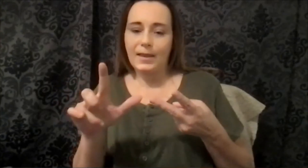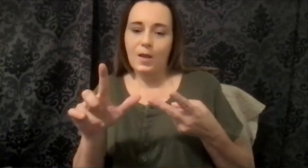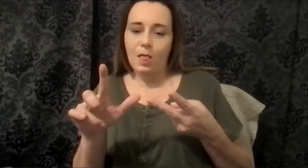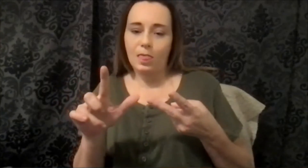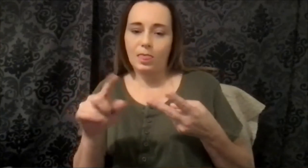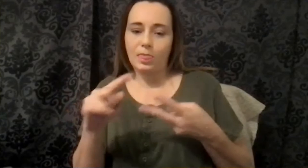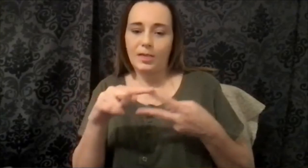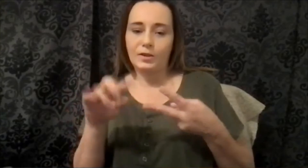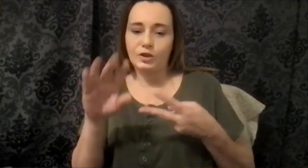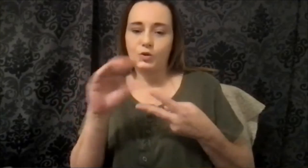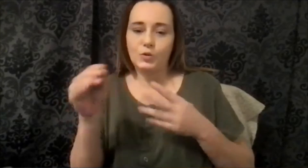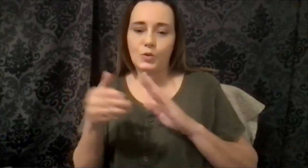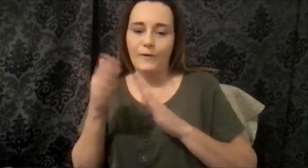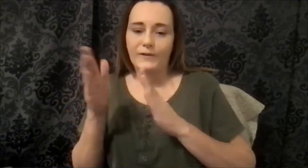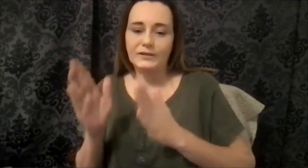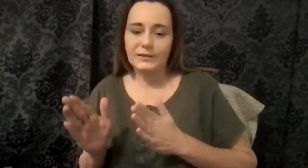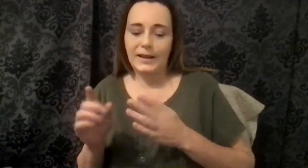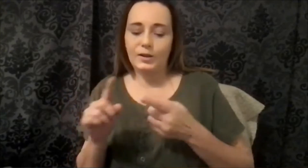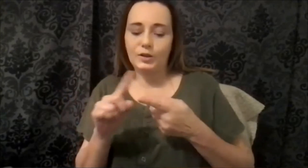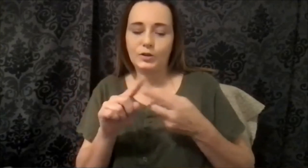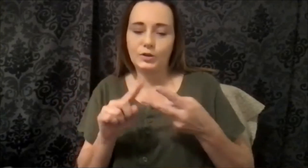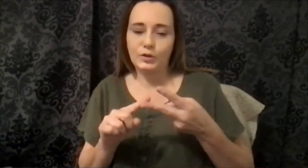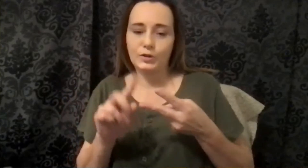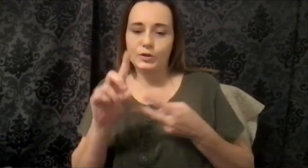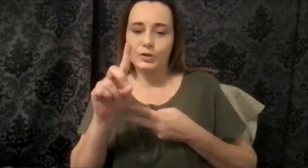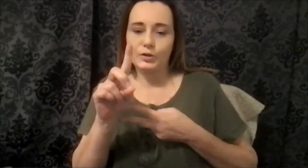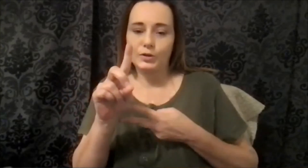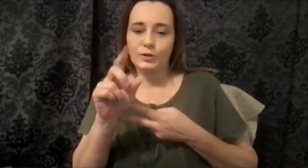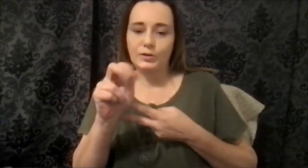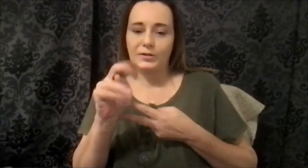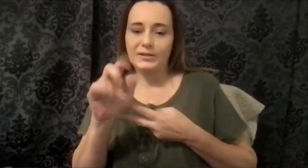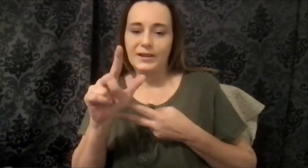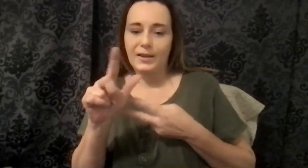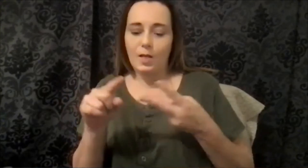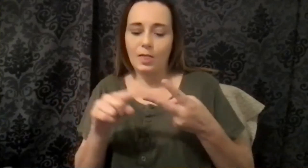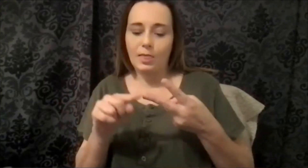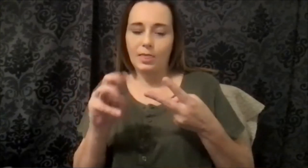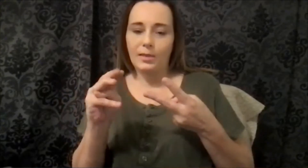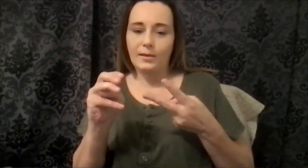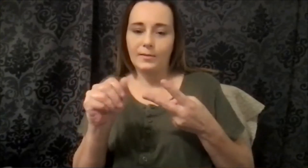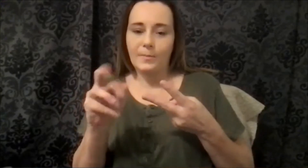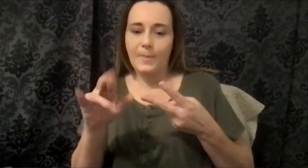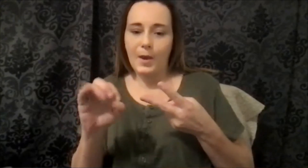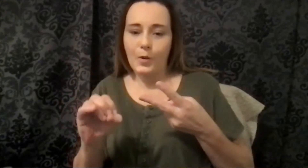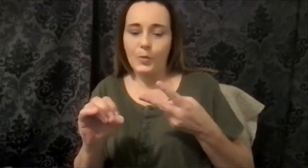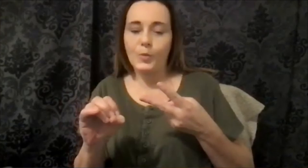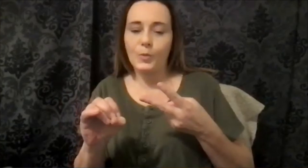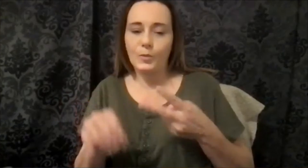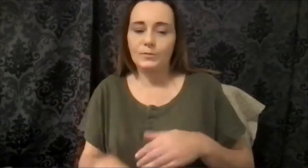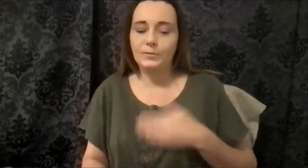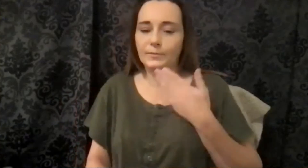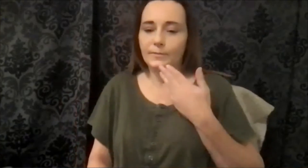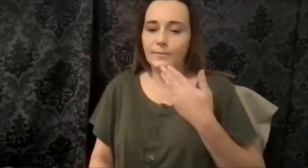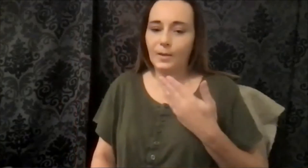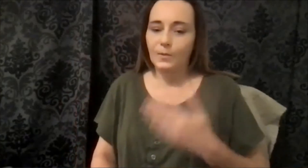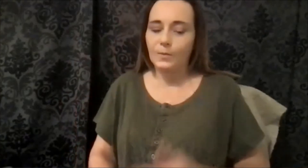co-facilitators. Thank you. Thank you, Lee. Craig.